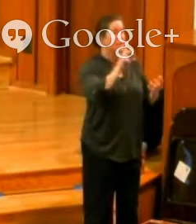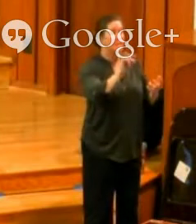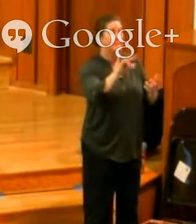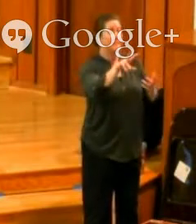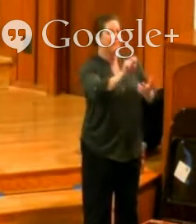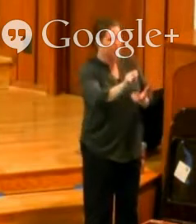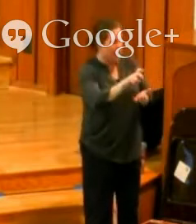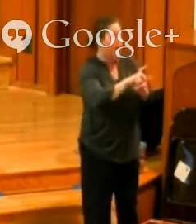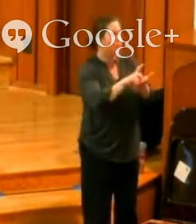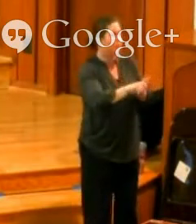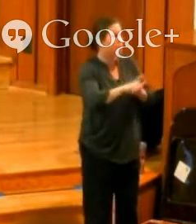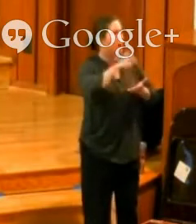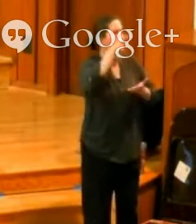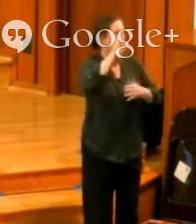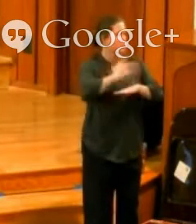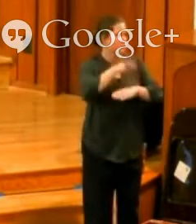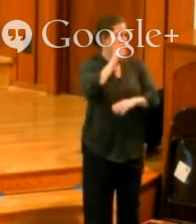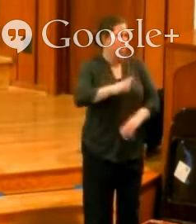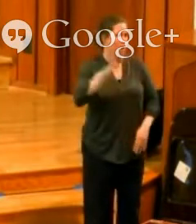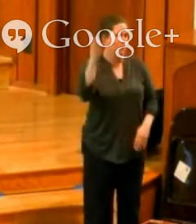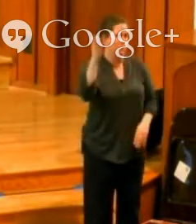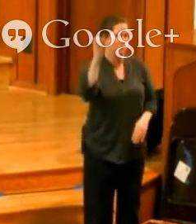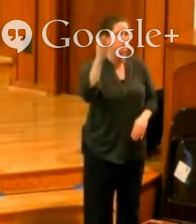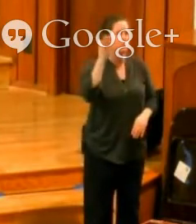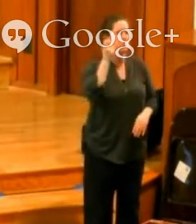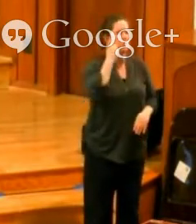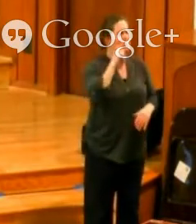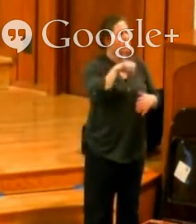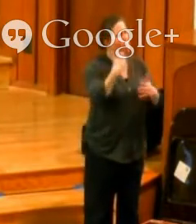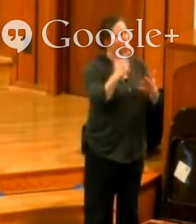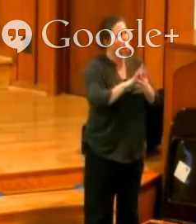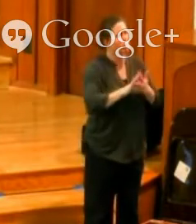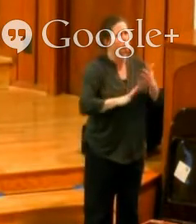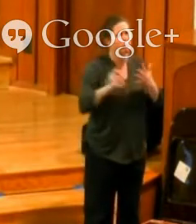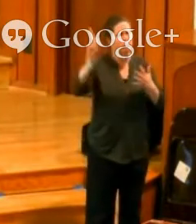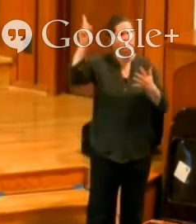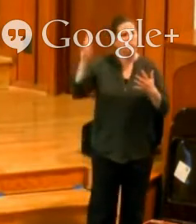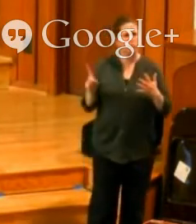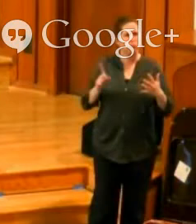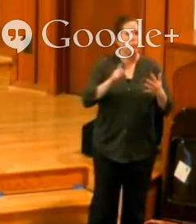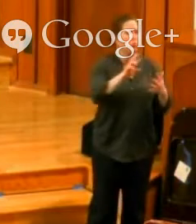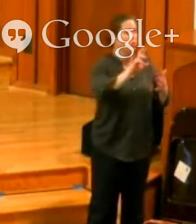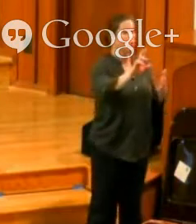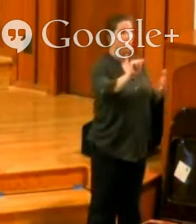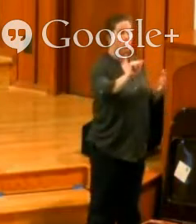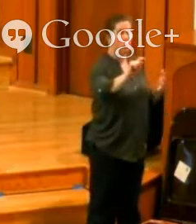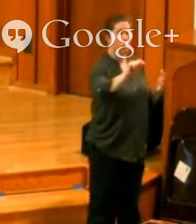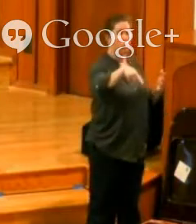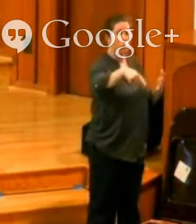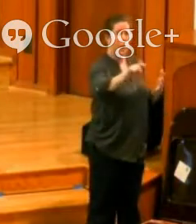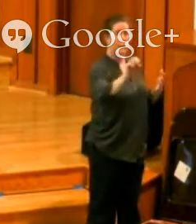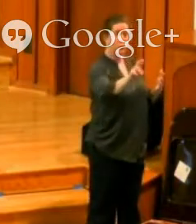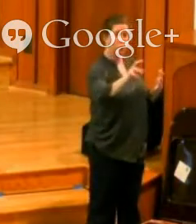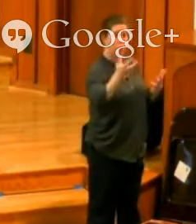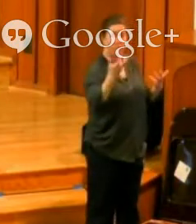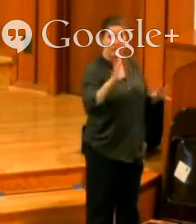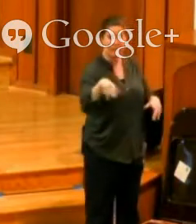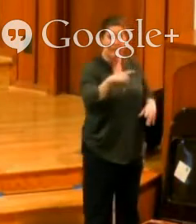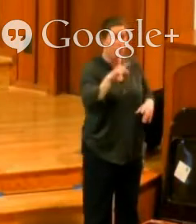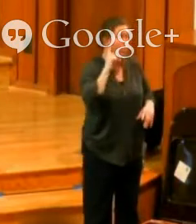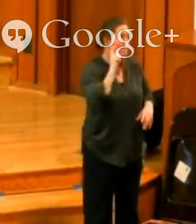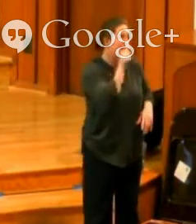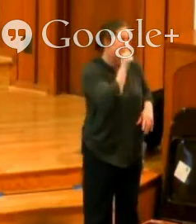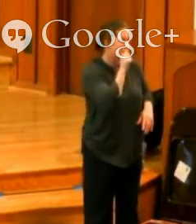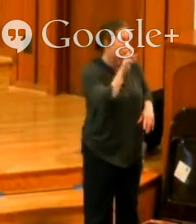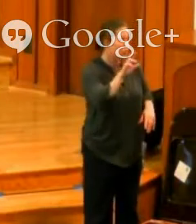good. So that's where we're at, and we'll be talking about other things, as you see on the screen, such as the rapture. How many of you have heard of a secret rapture? We'll